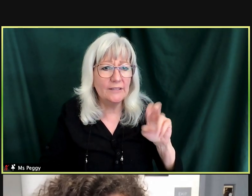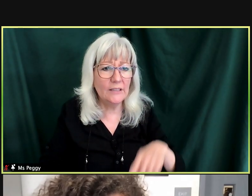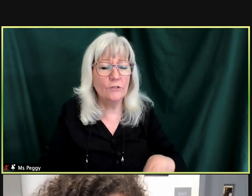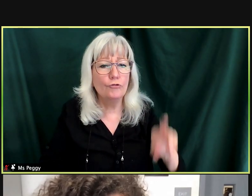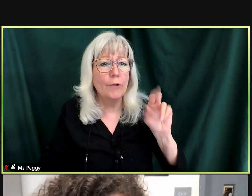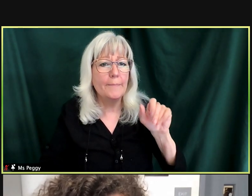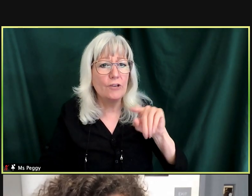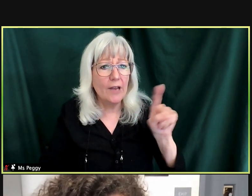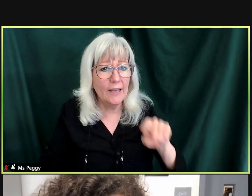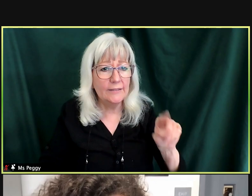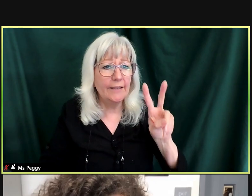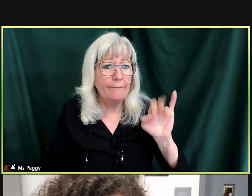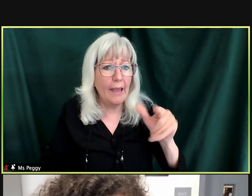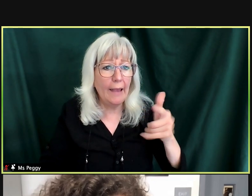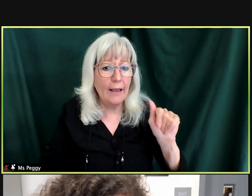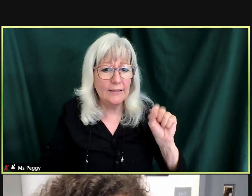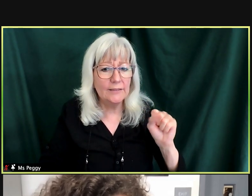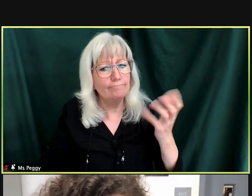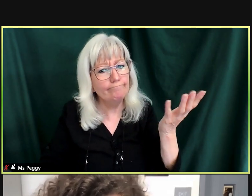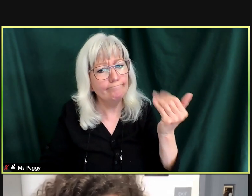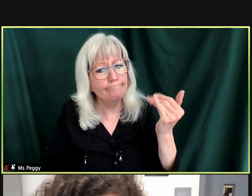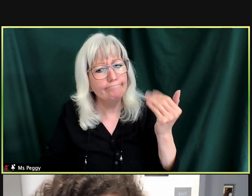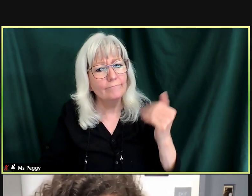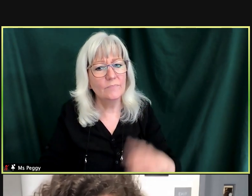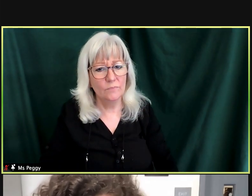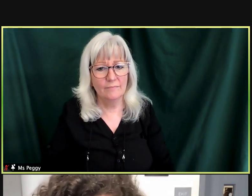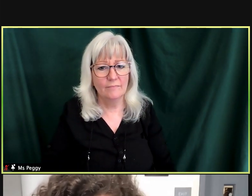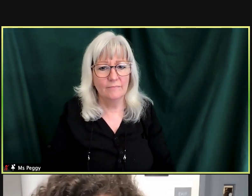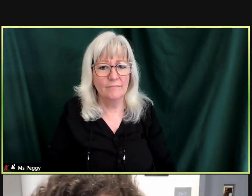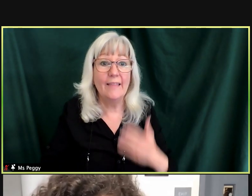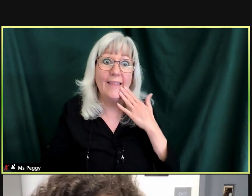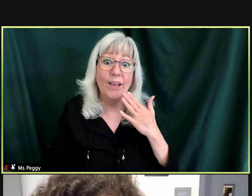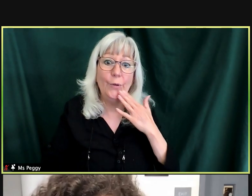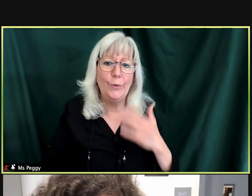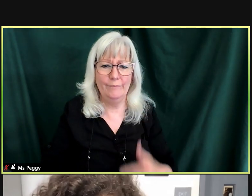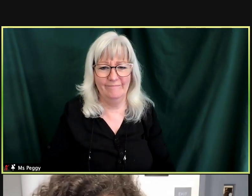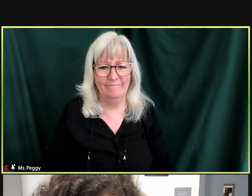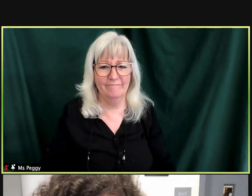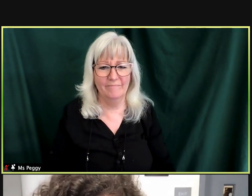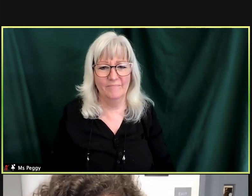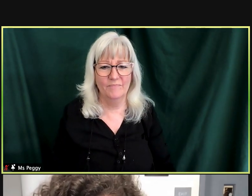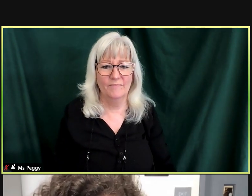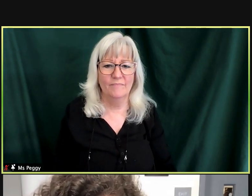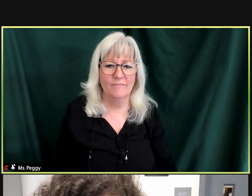Ramirez, Villegas, Mosqueda, thank you.